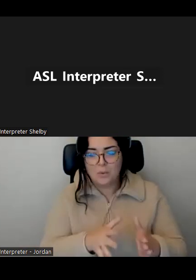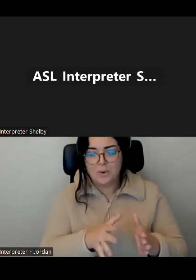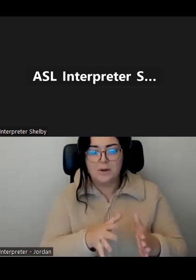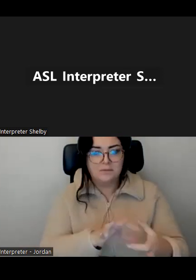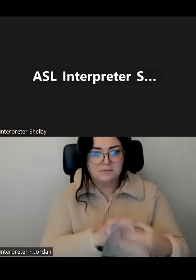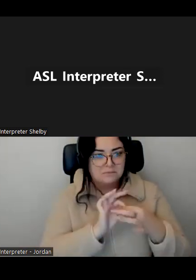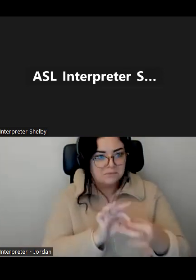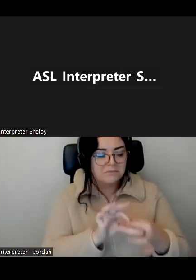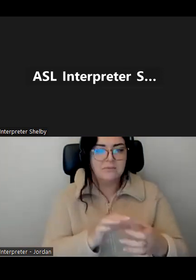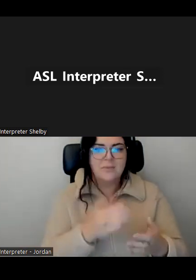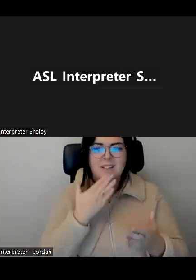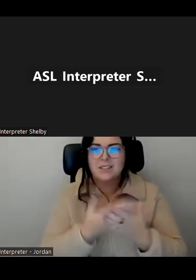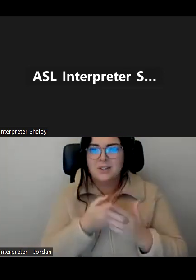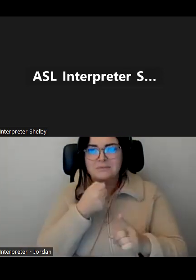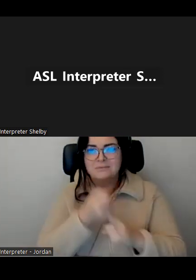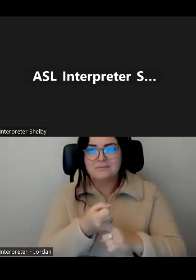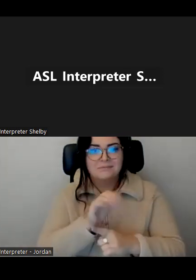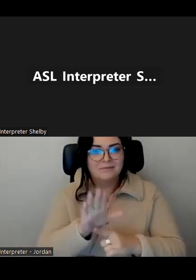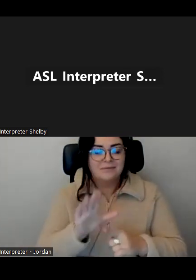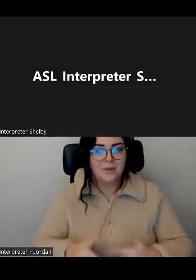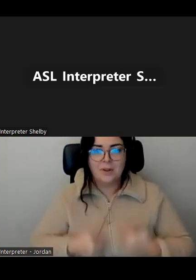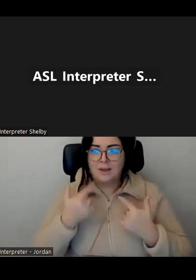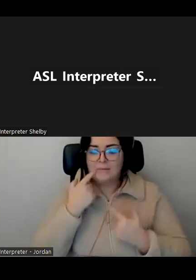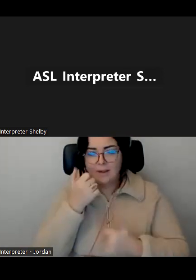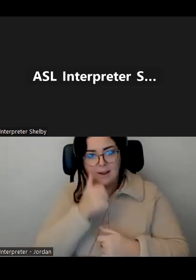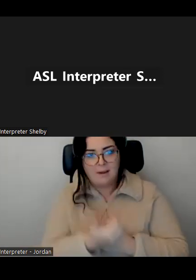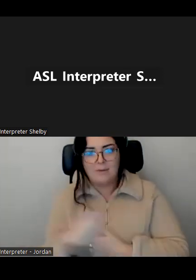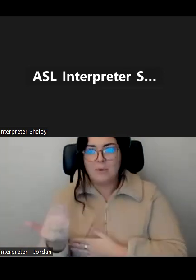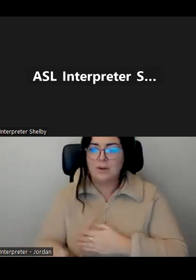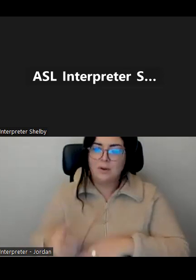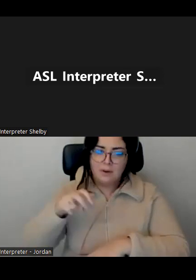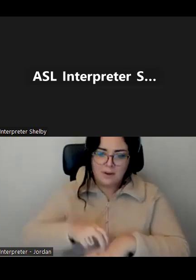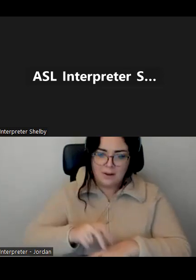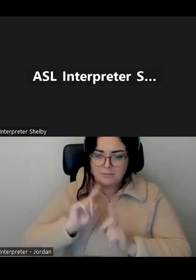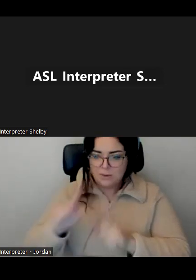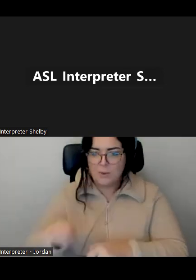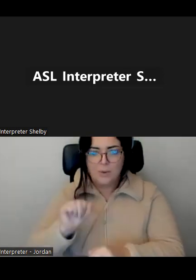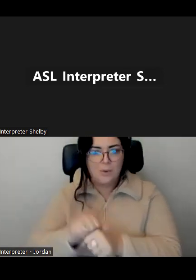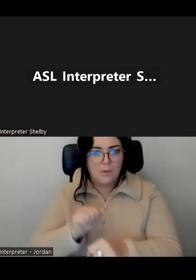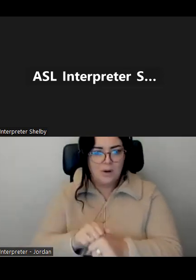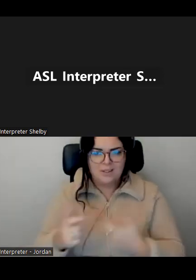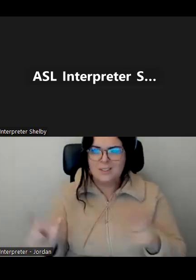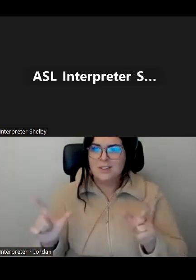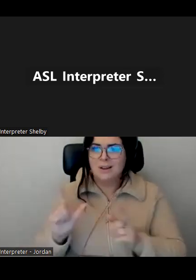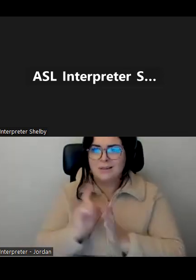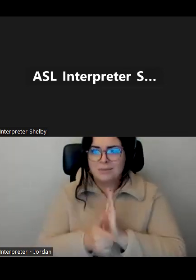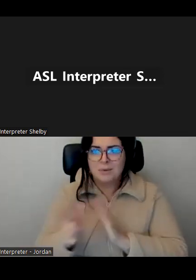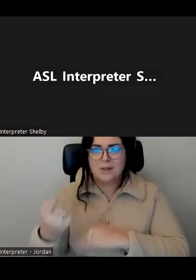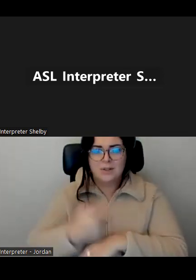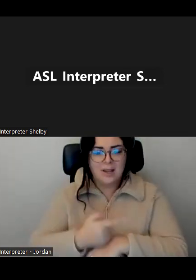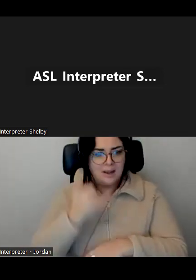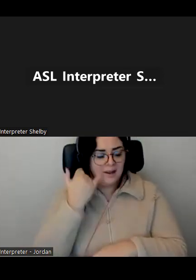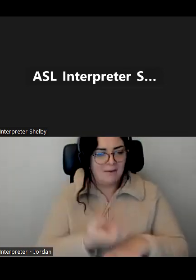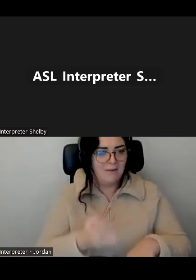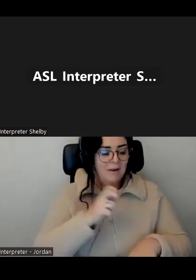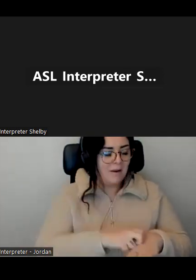also a big part of your life. I know I get up to come into work and this is a big part of my day. And I think I'd be a little lost and not